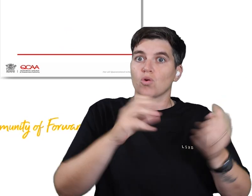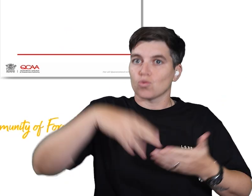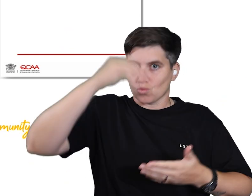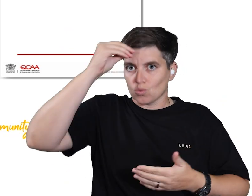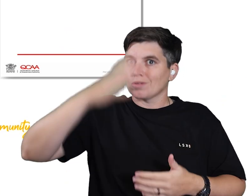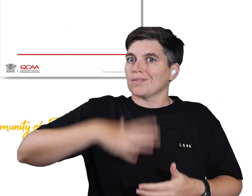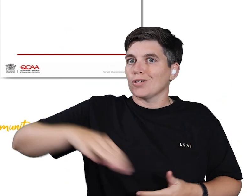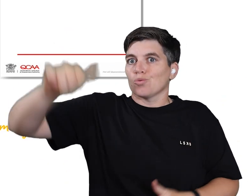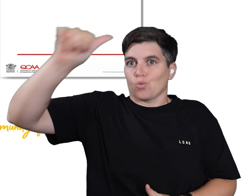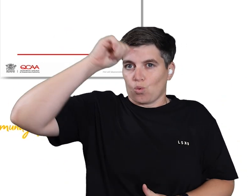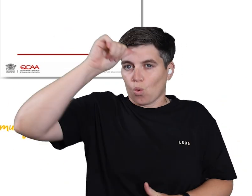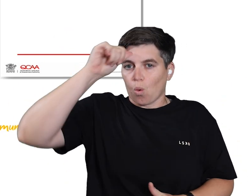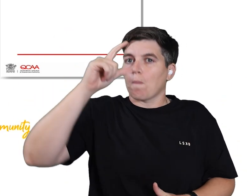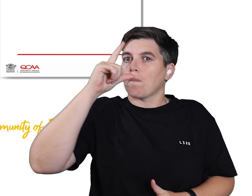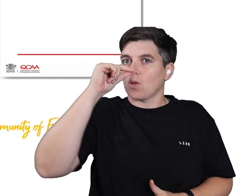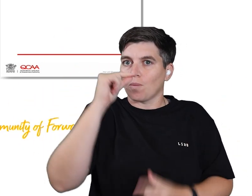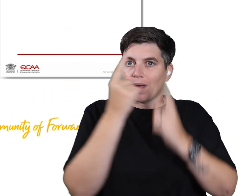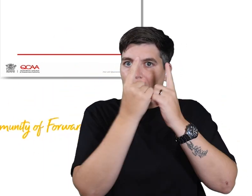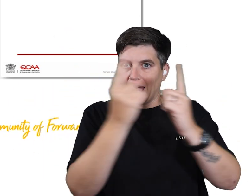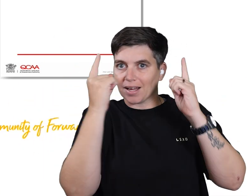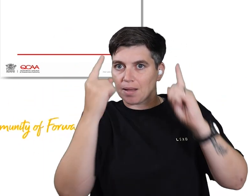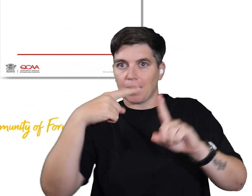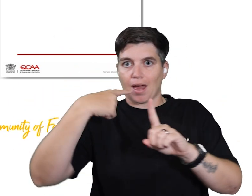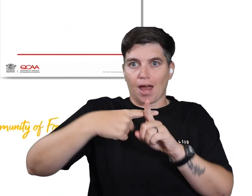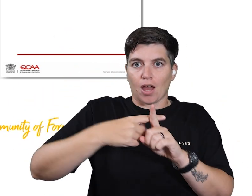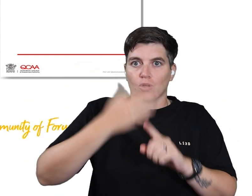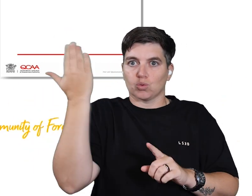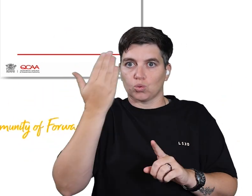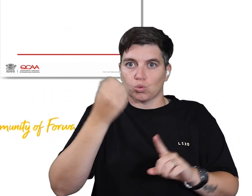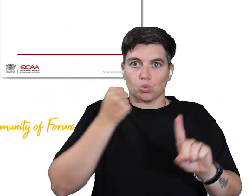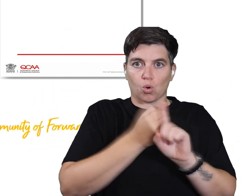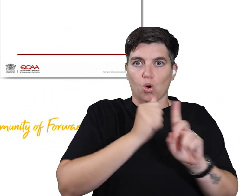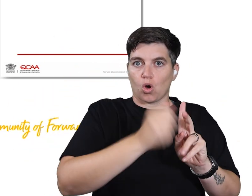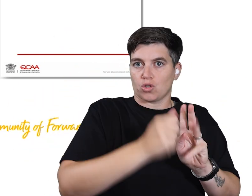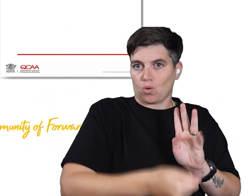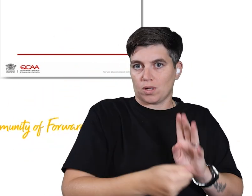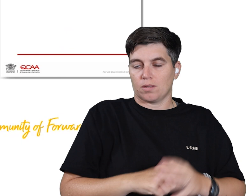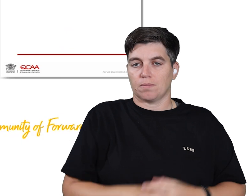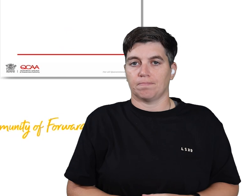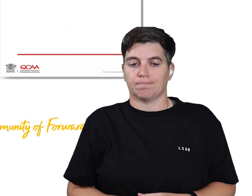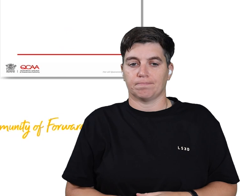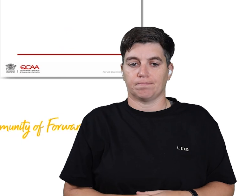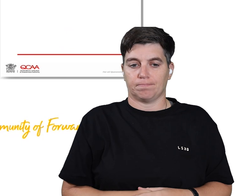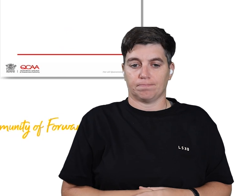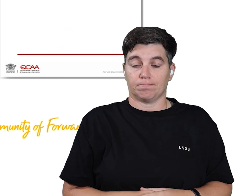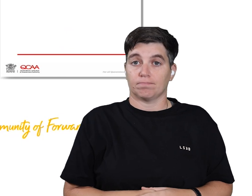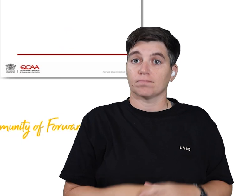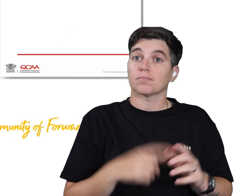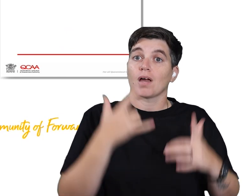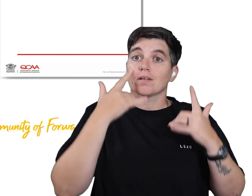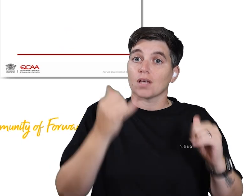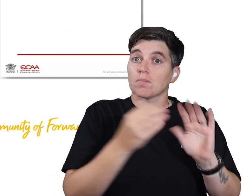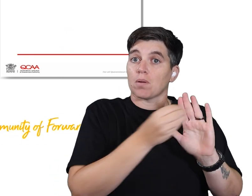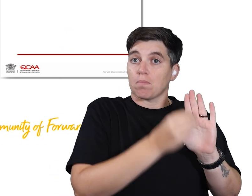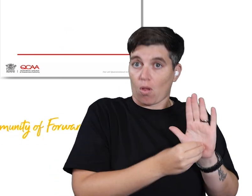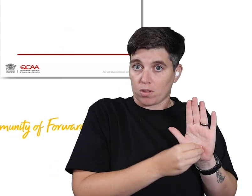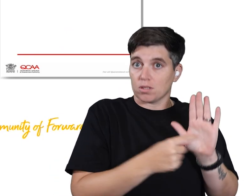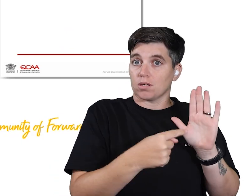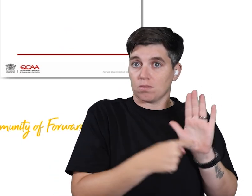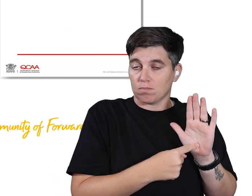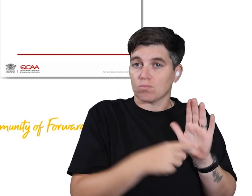students need to be aware that there may be academic and school consequences. As well as the assessment